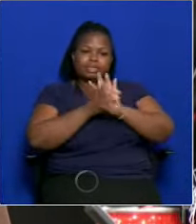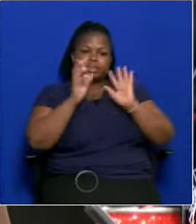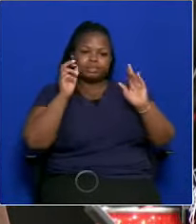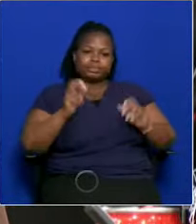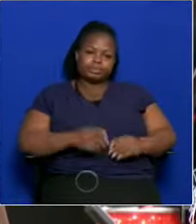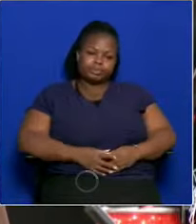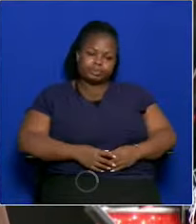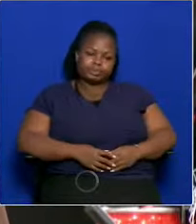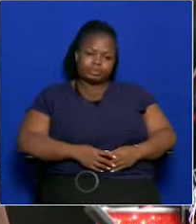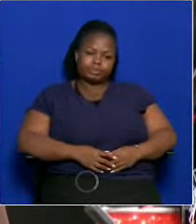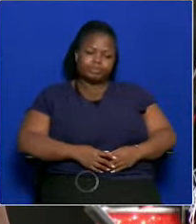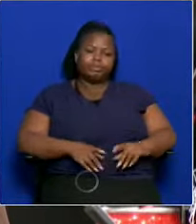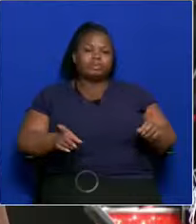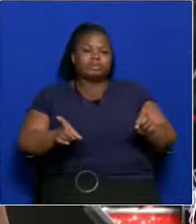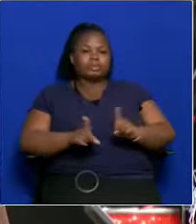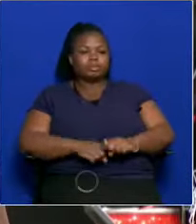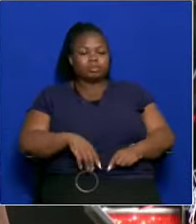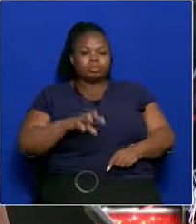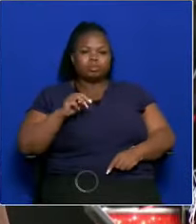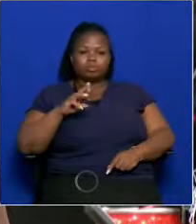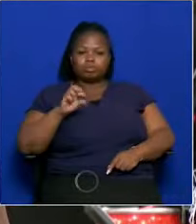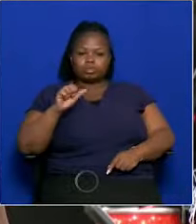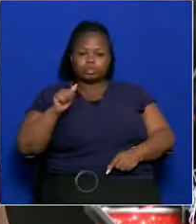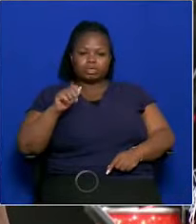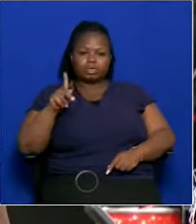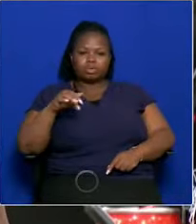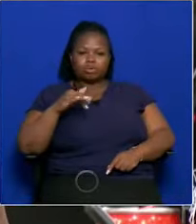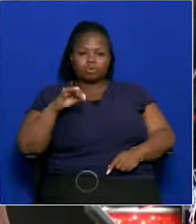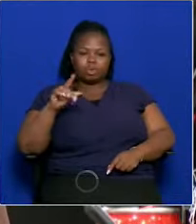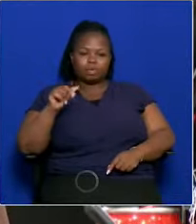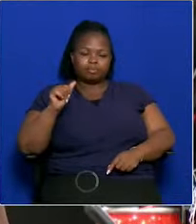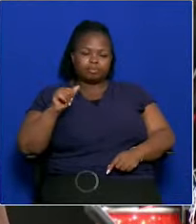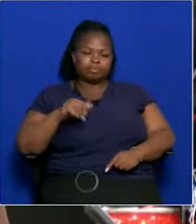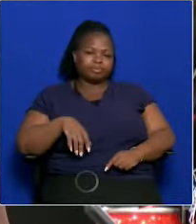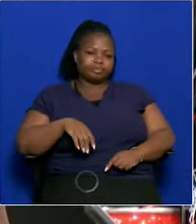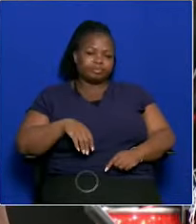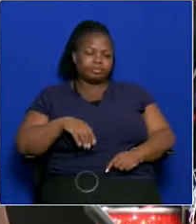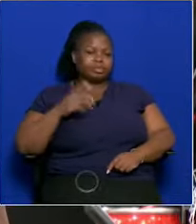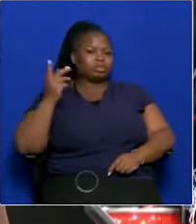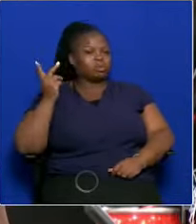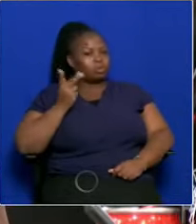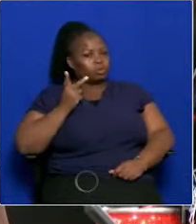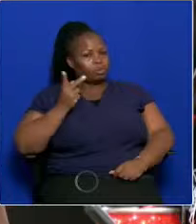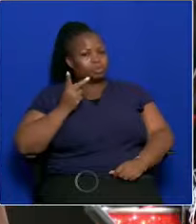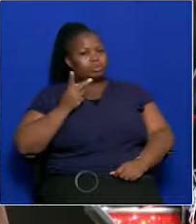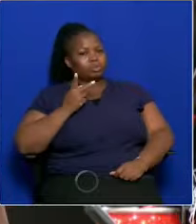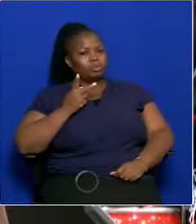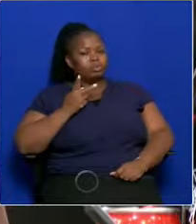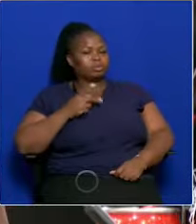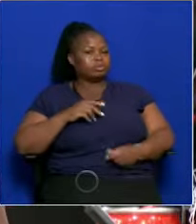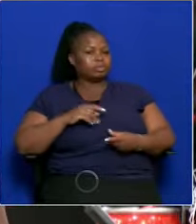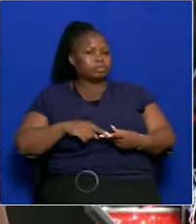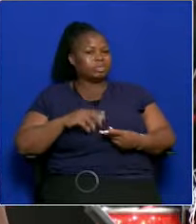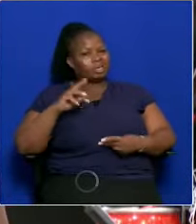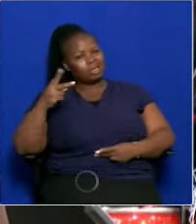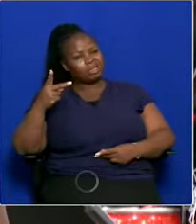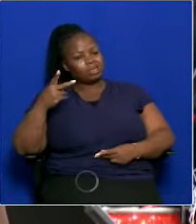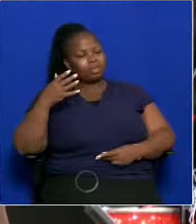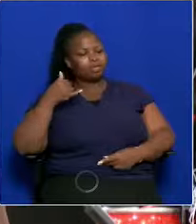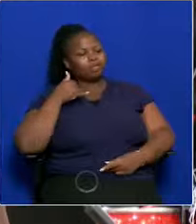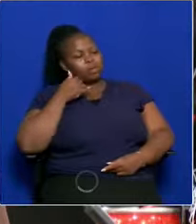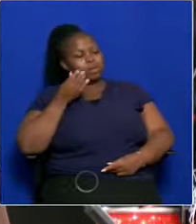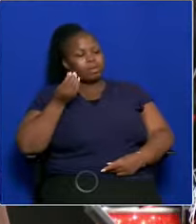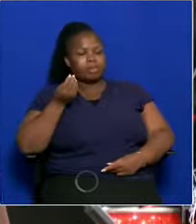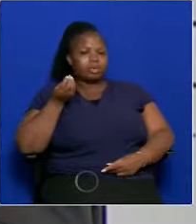the issue of Musa Kaula. And we know that there are a number of calls, although we don't have a complete set